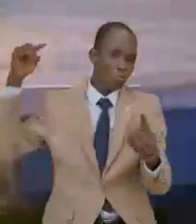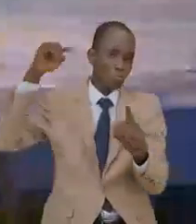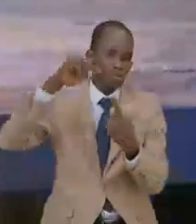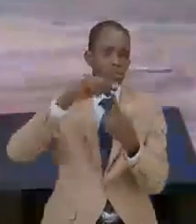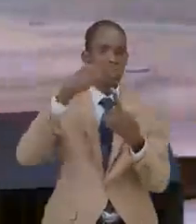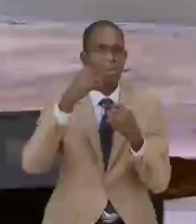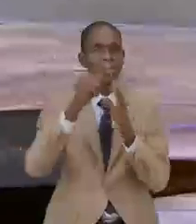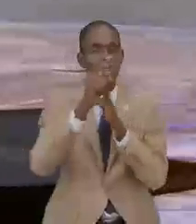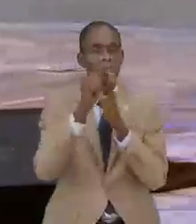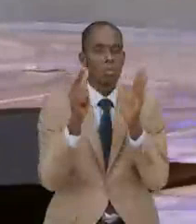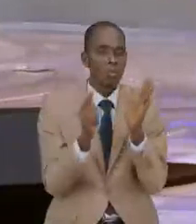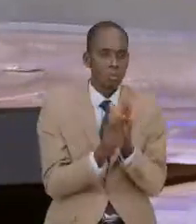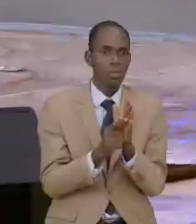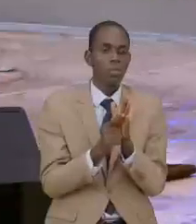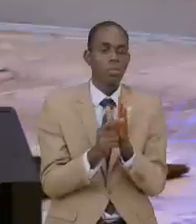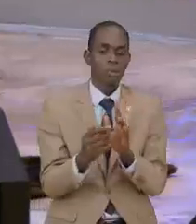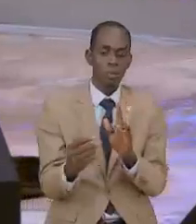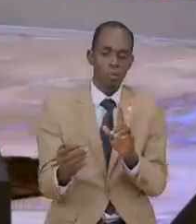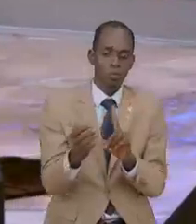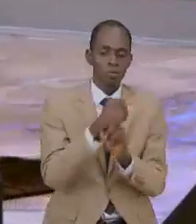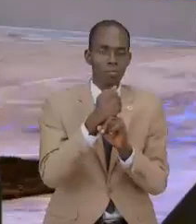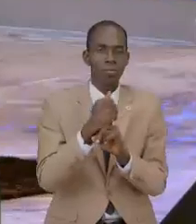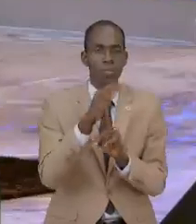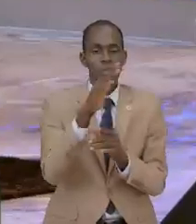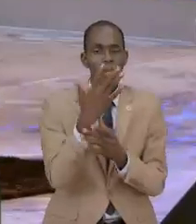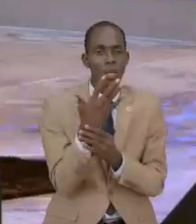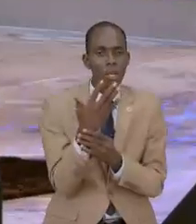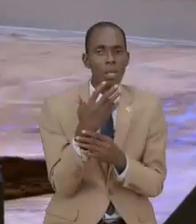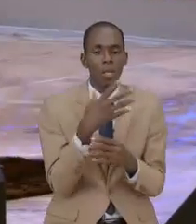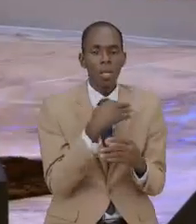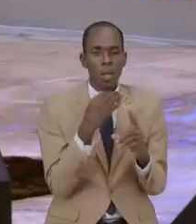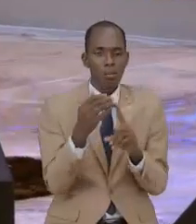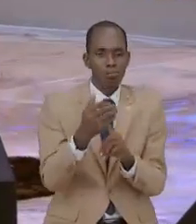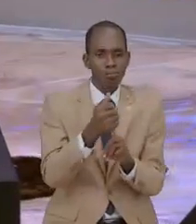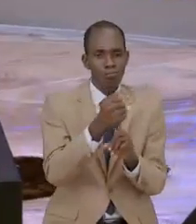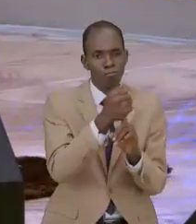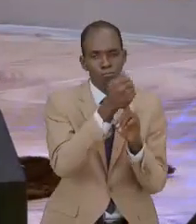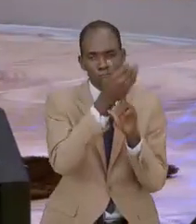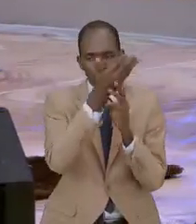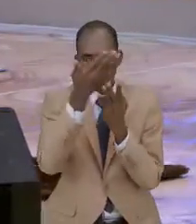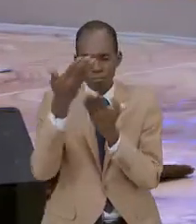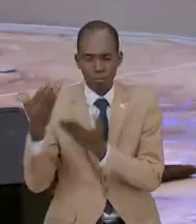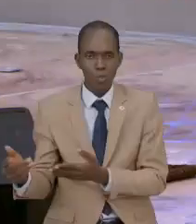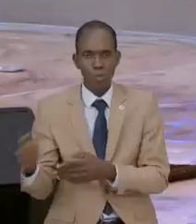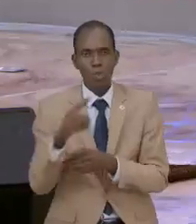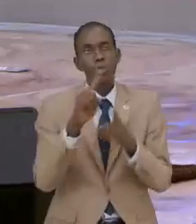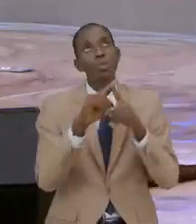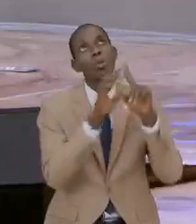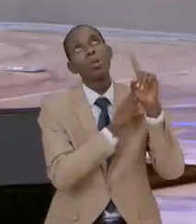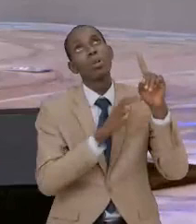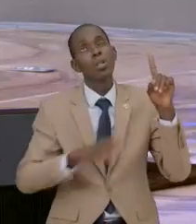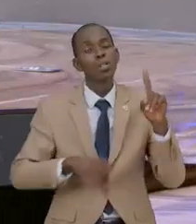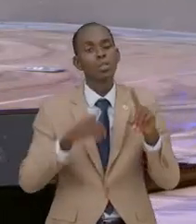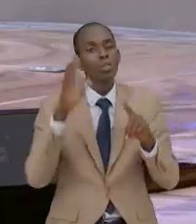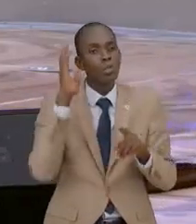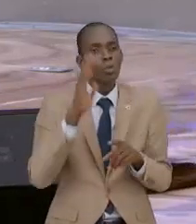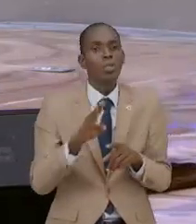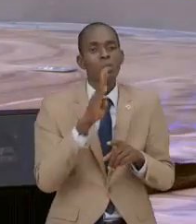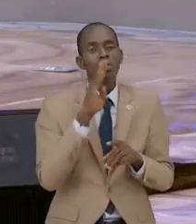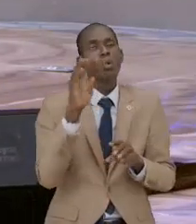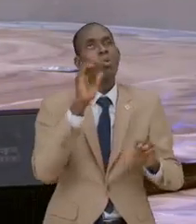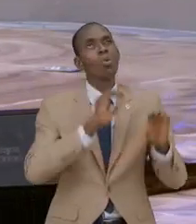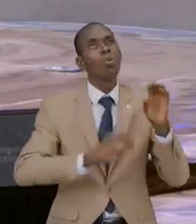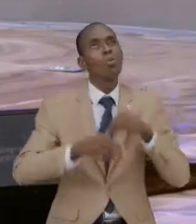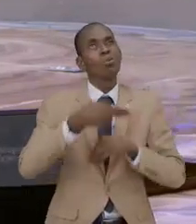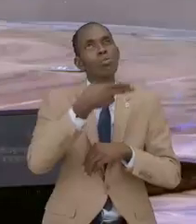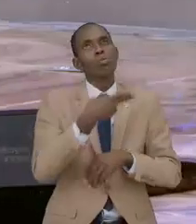law holds your hand and brings you to Christ. You'll be crying, oh wretched man that I